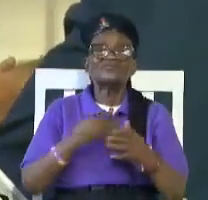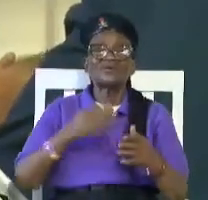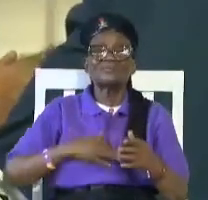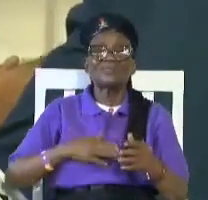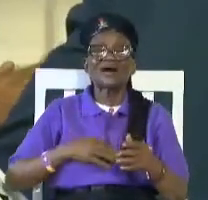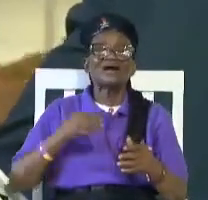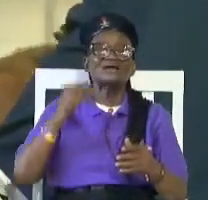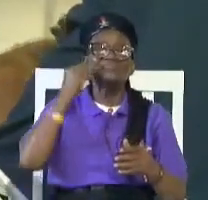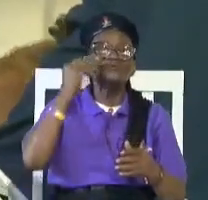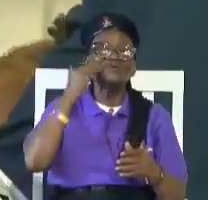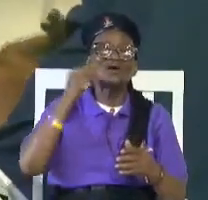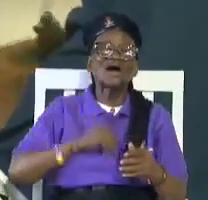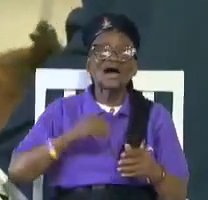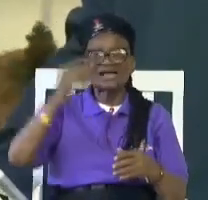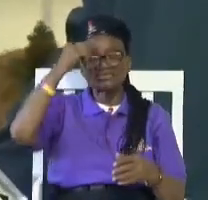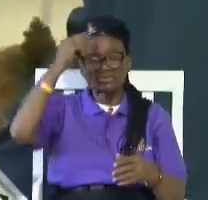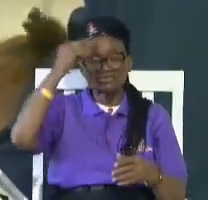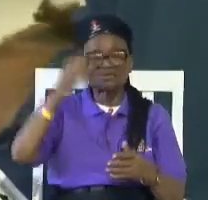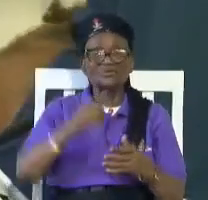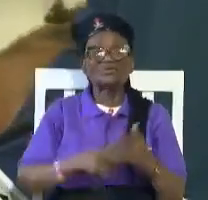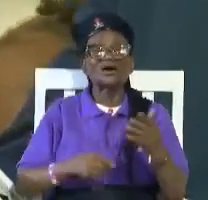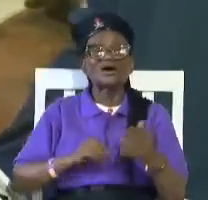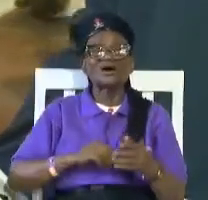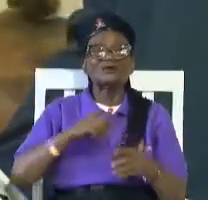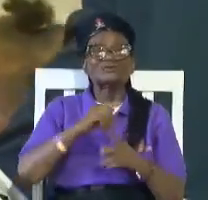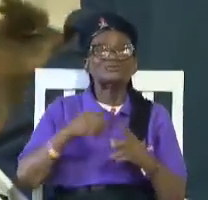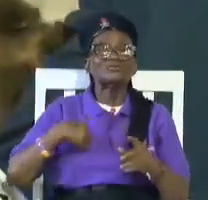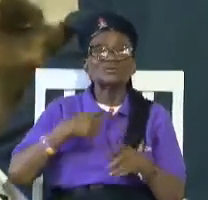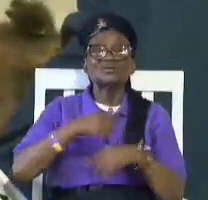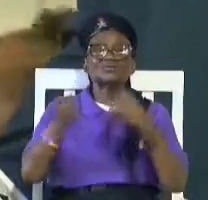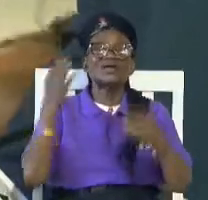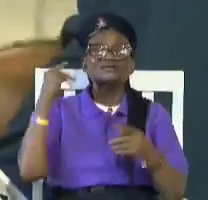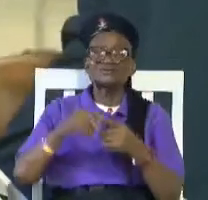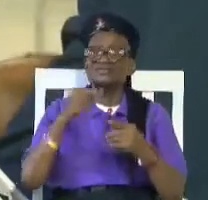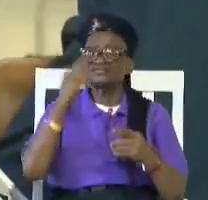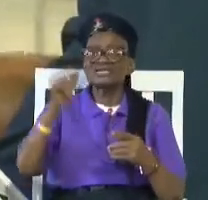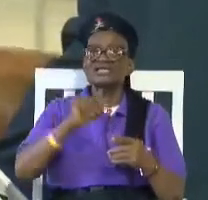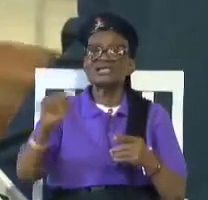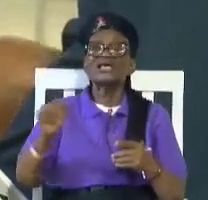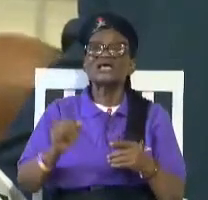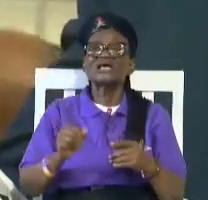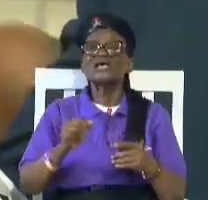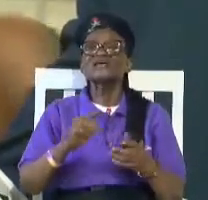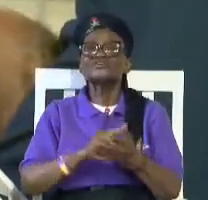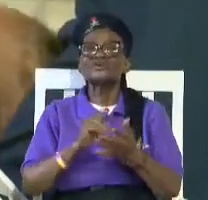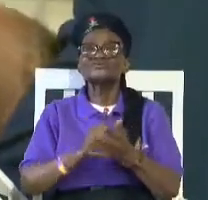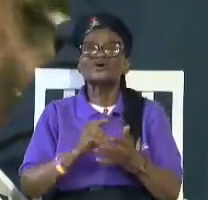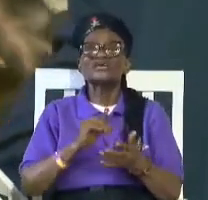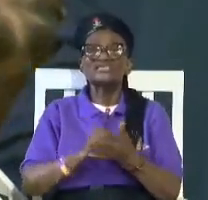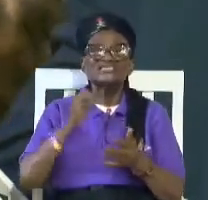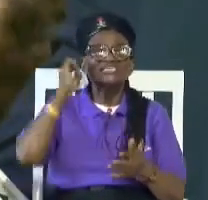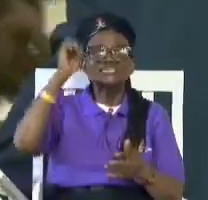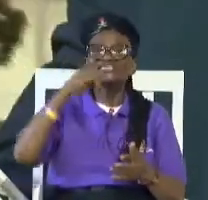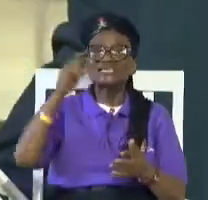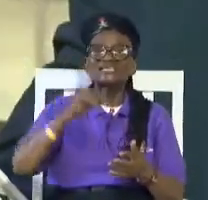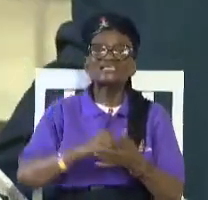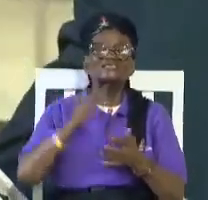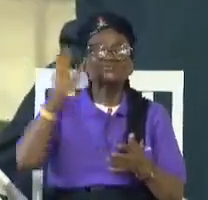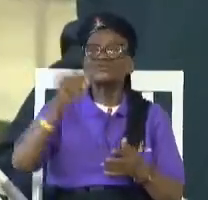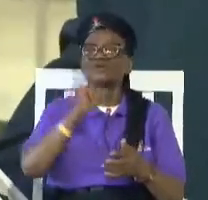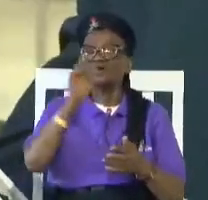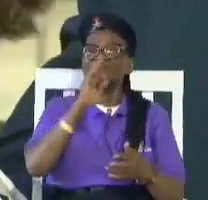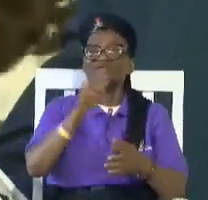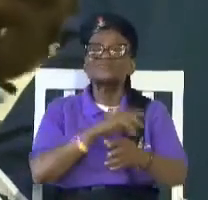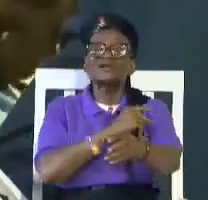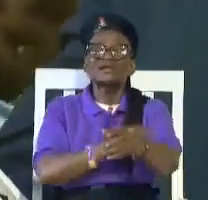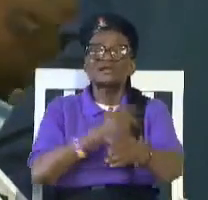thought, what is going on? We went to see a senior gynecologist, and he said it can't be pregnancy because the egg is not